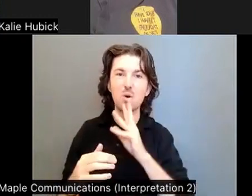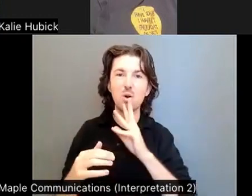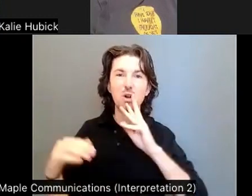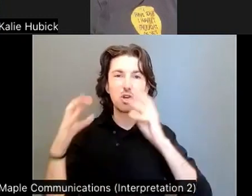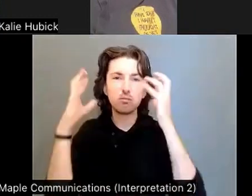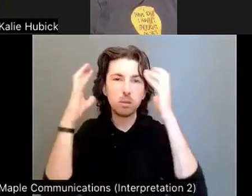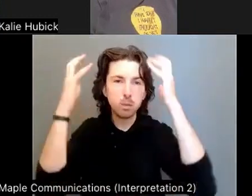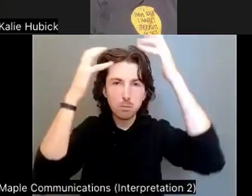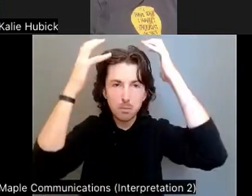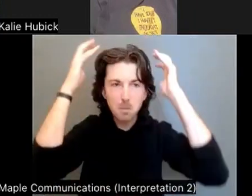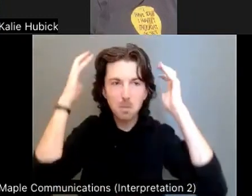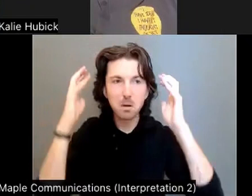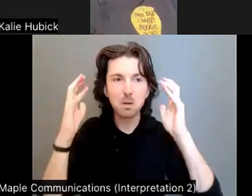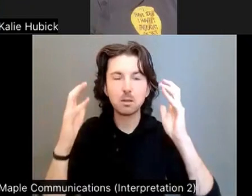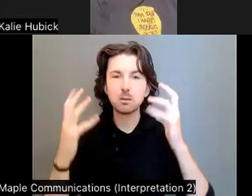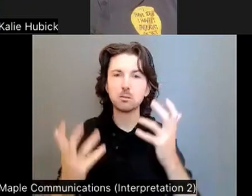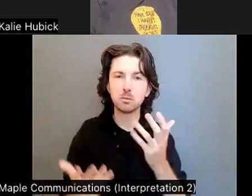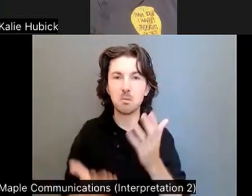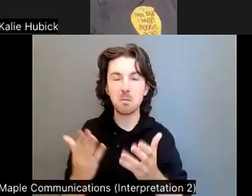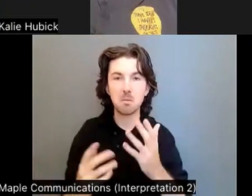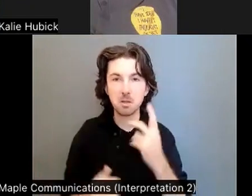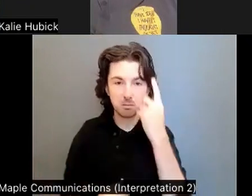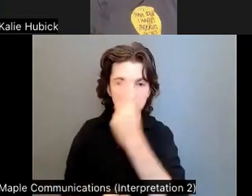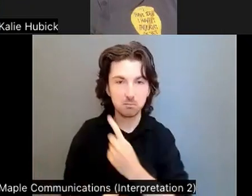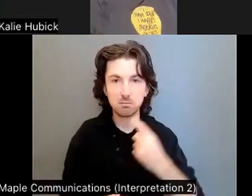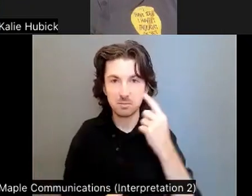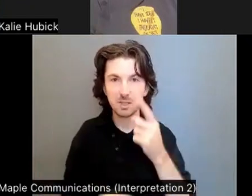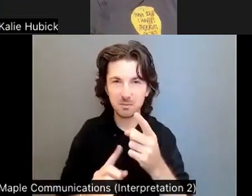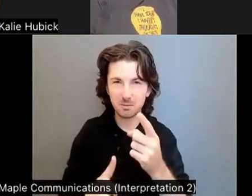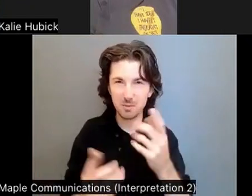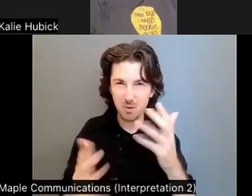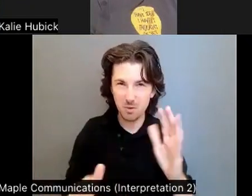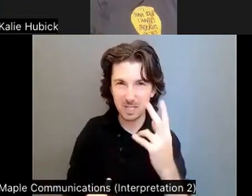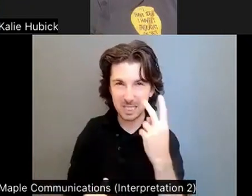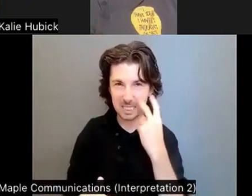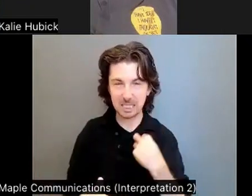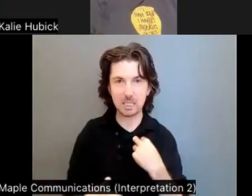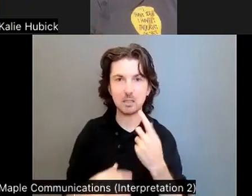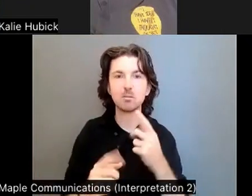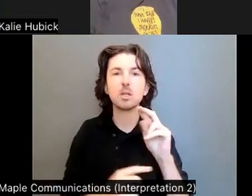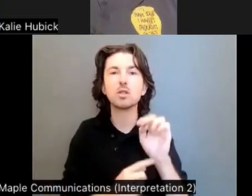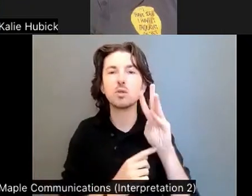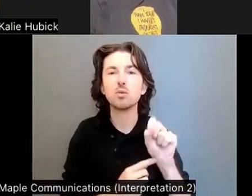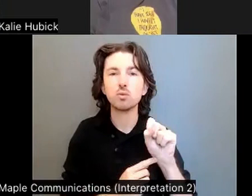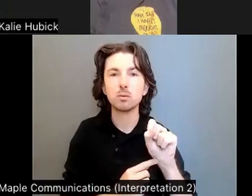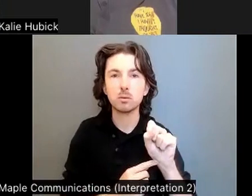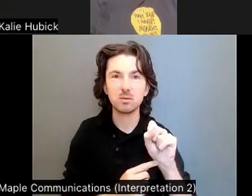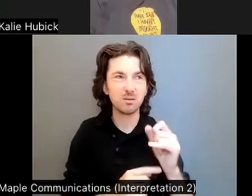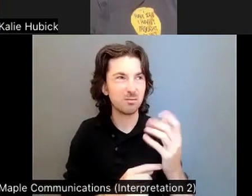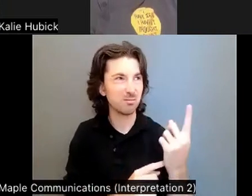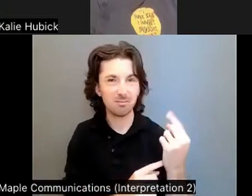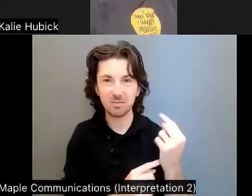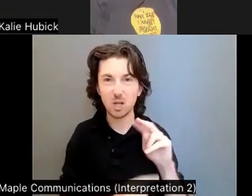You may recognize my face also as being in the news since November and onwards, of being the face